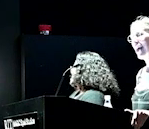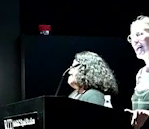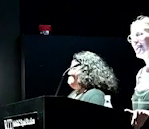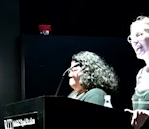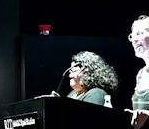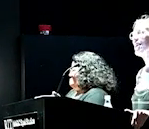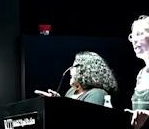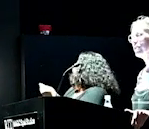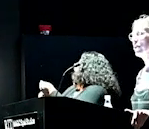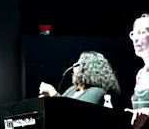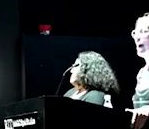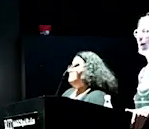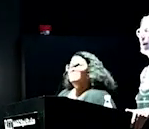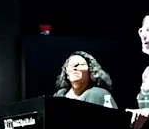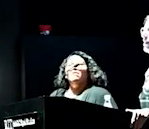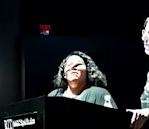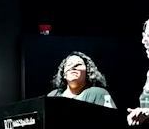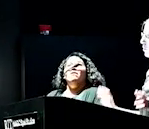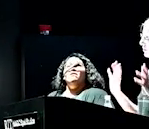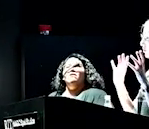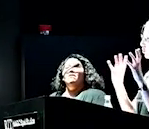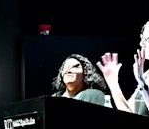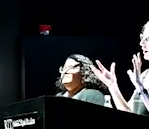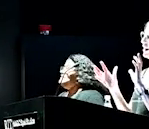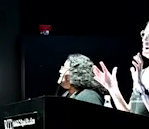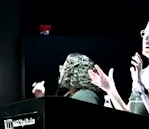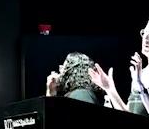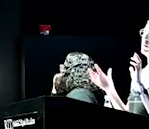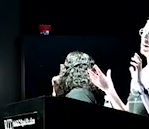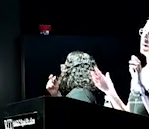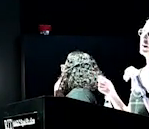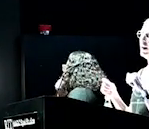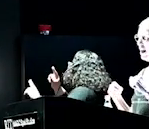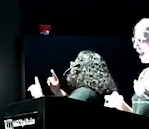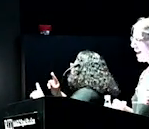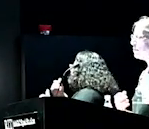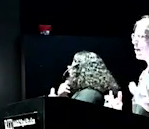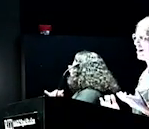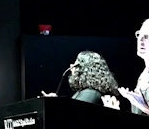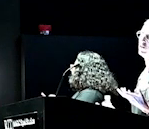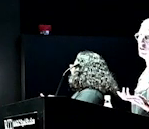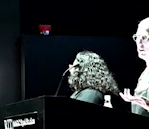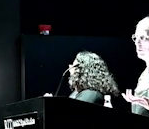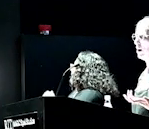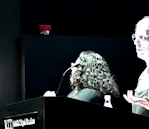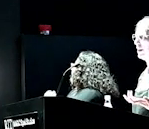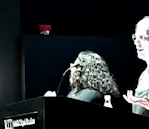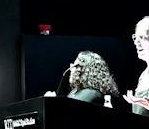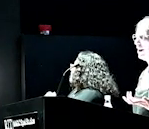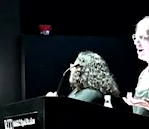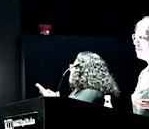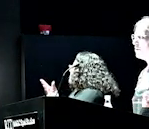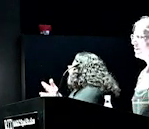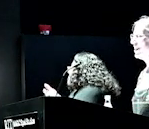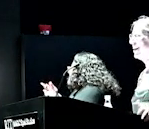And then he also added, if that wasn't quite hitting the mark, add a bandage to the puppy.